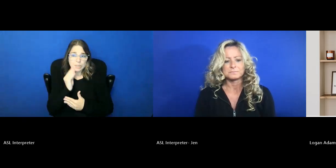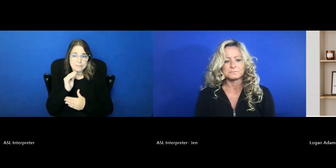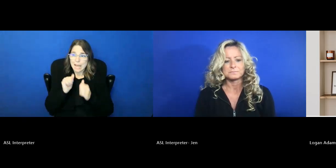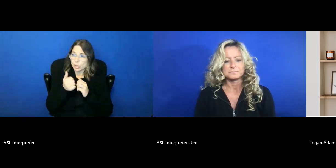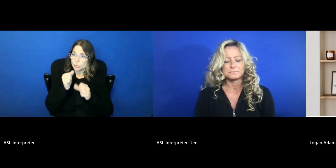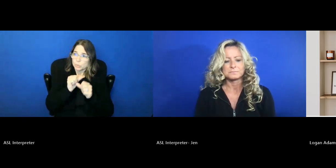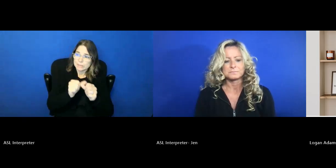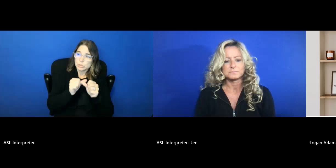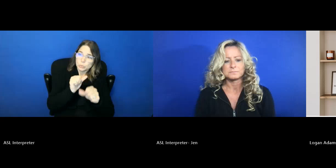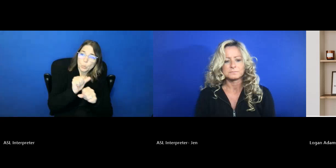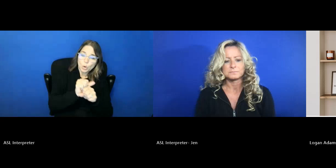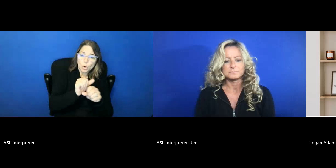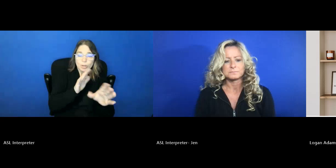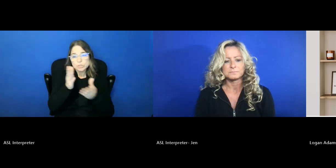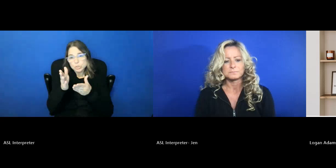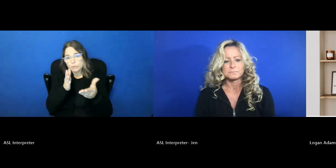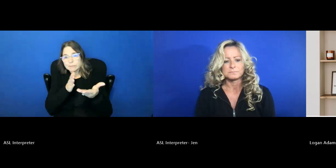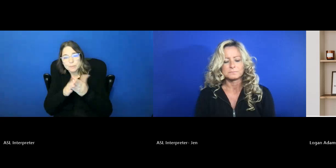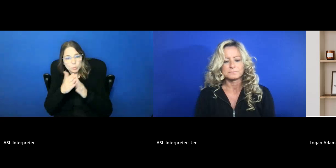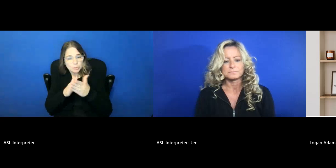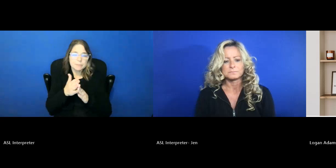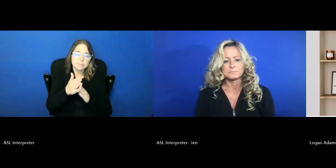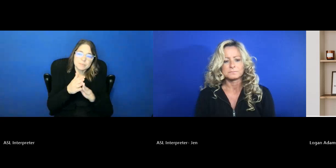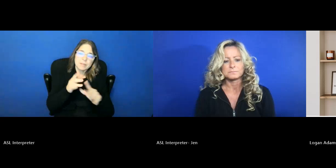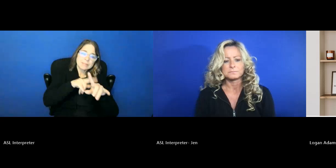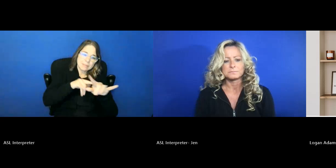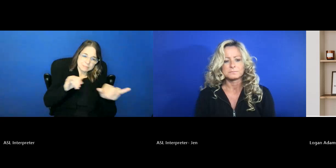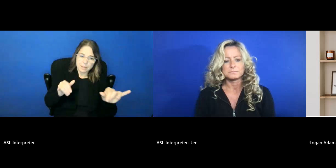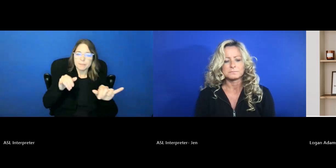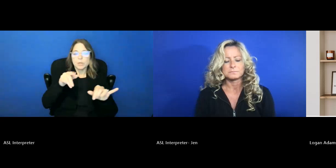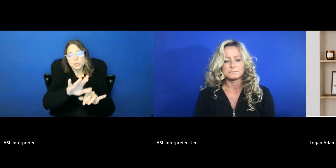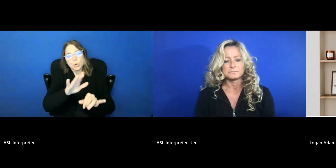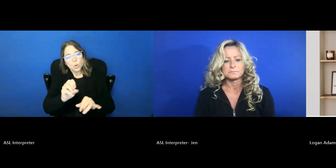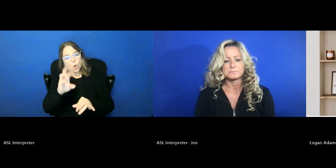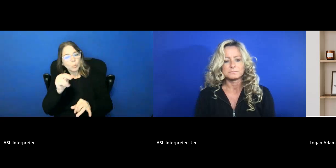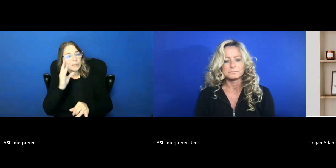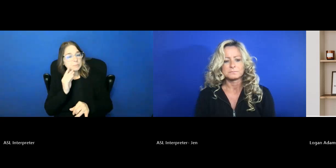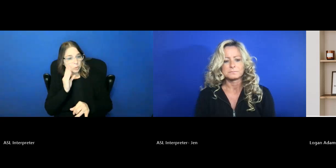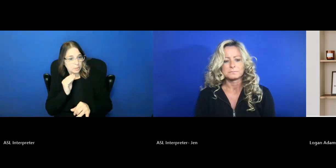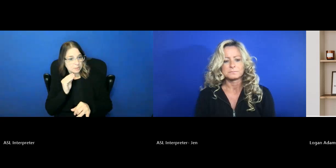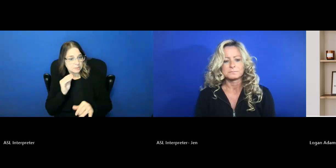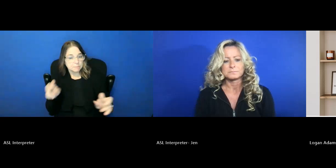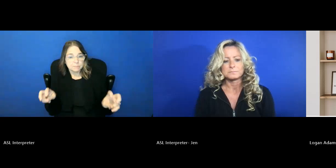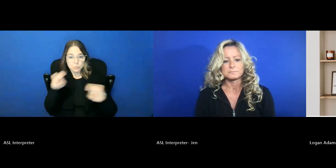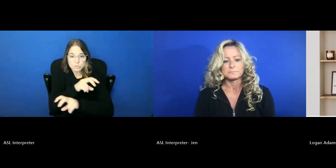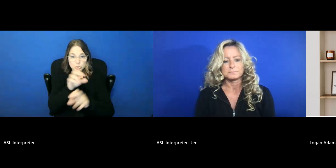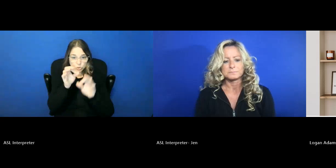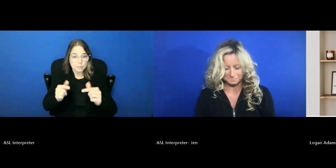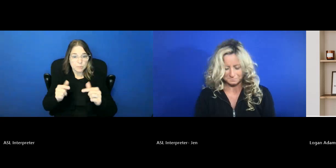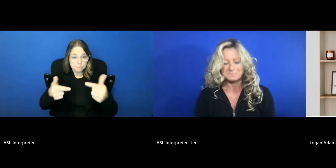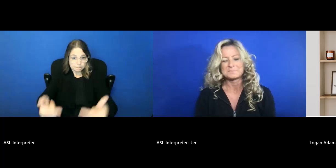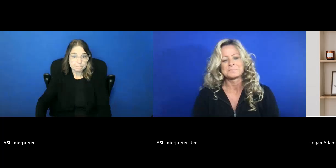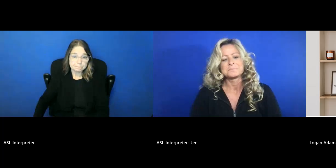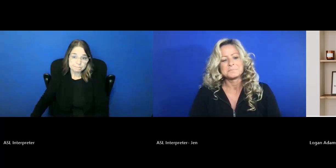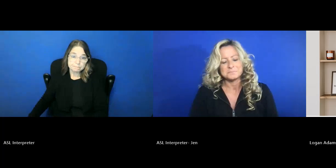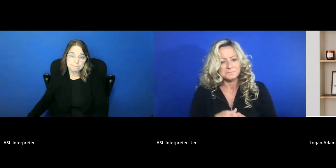you've continued to work and serve the community, even as you are navigating your own experience.